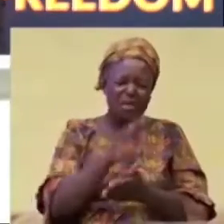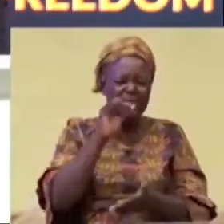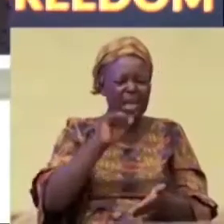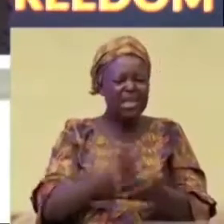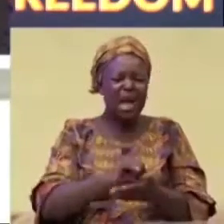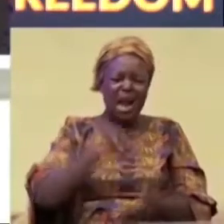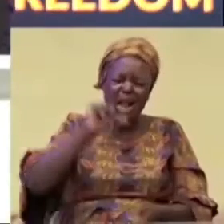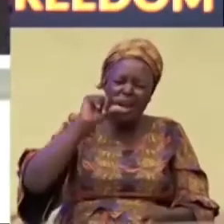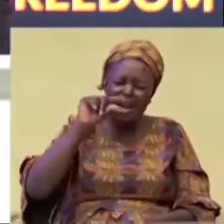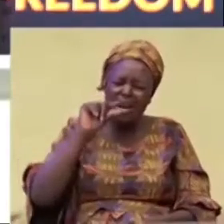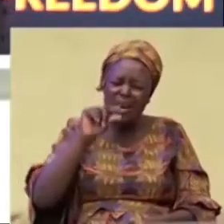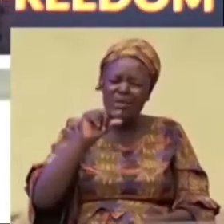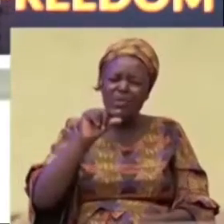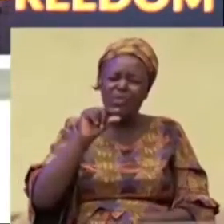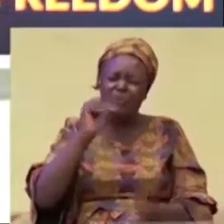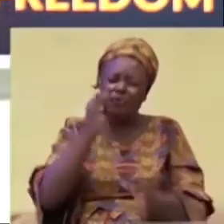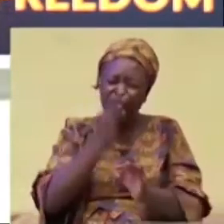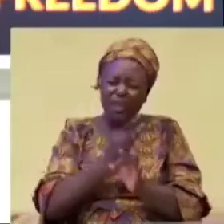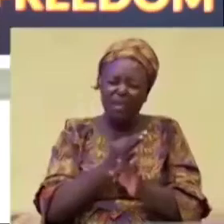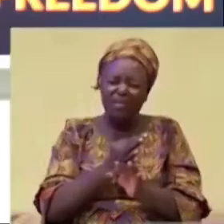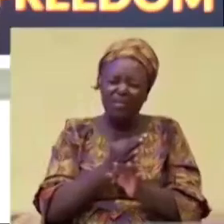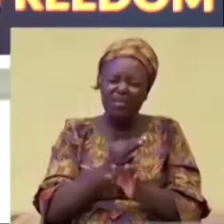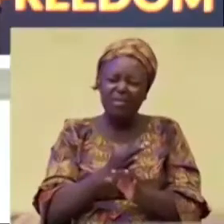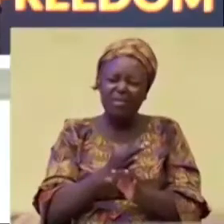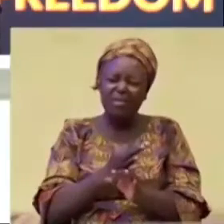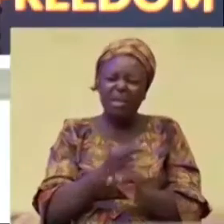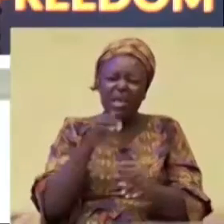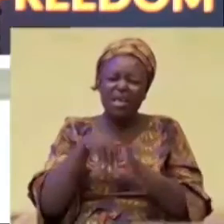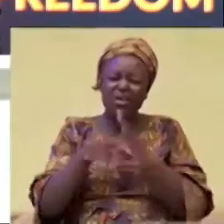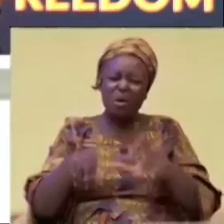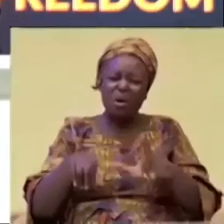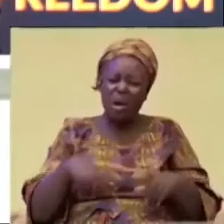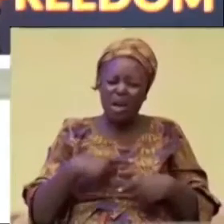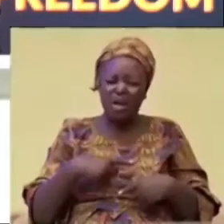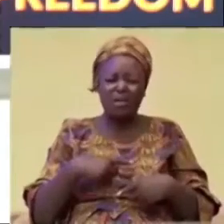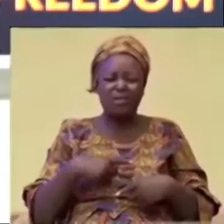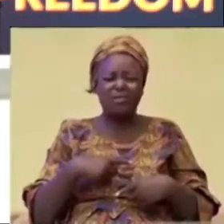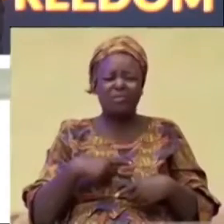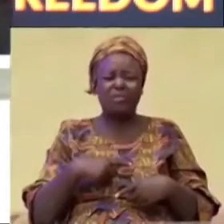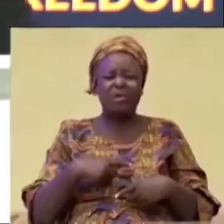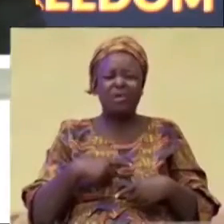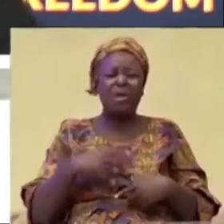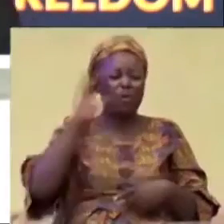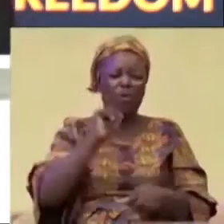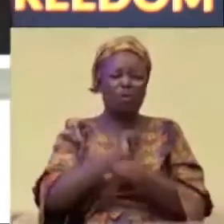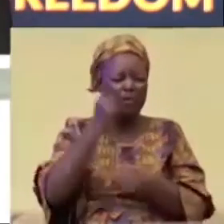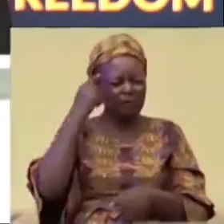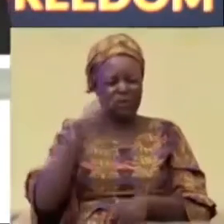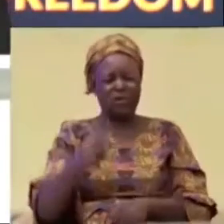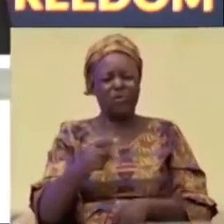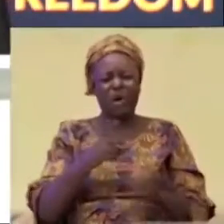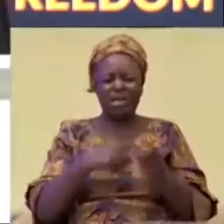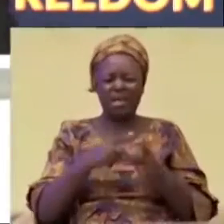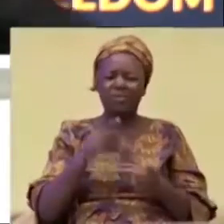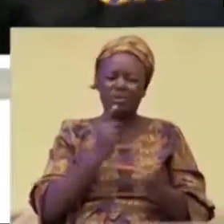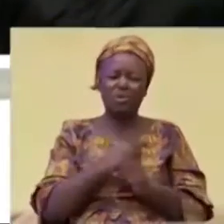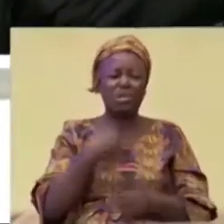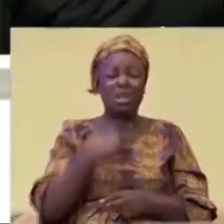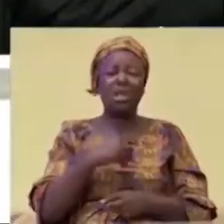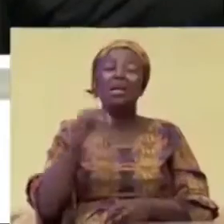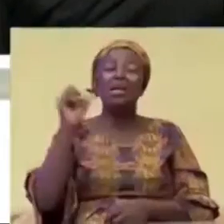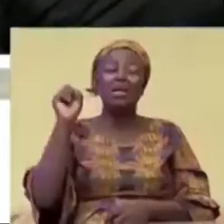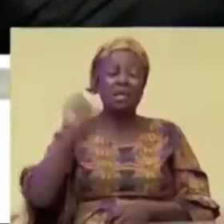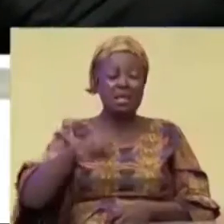that small grain of faith that you have. Say,